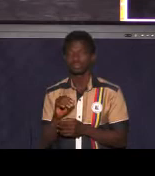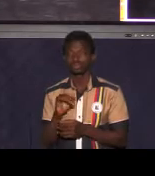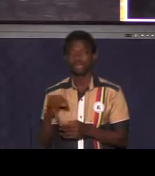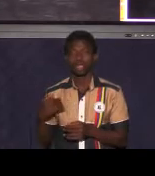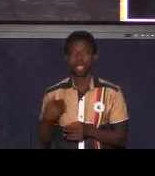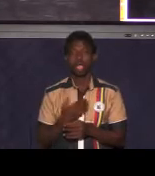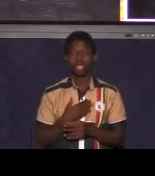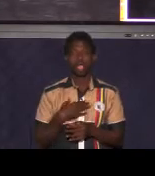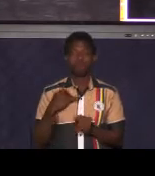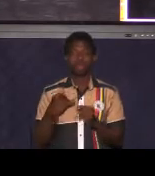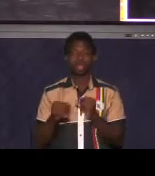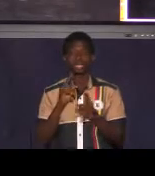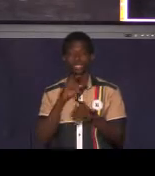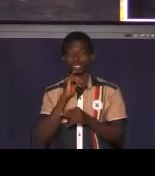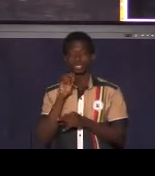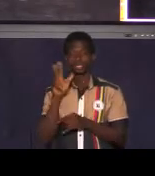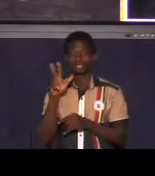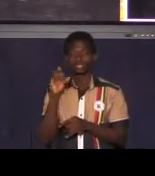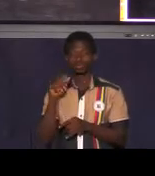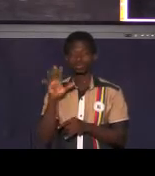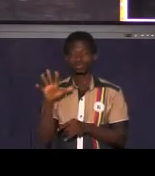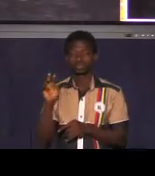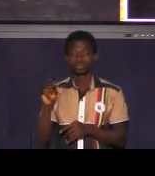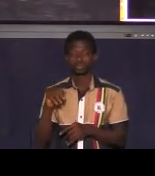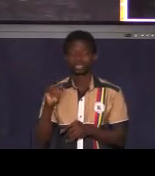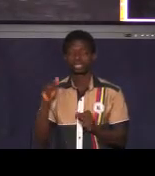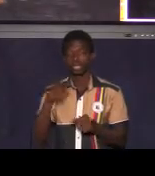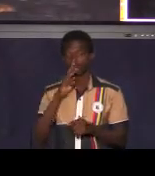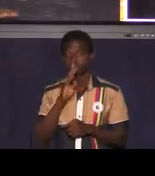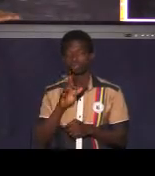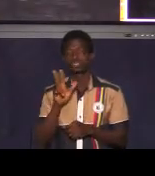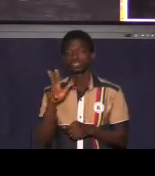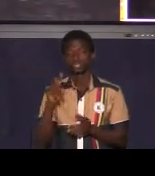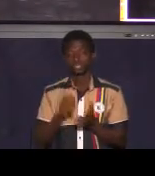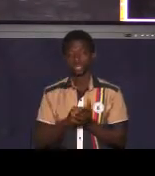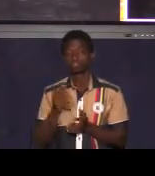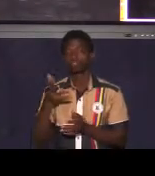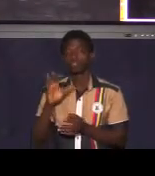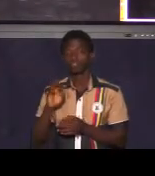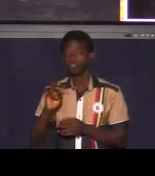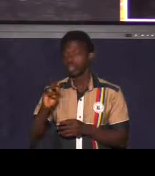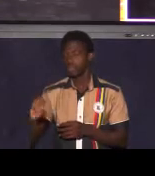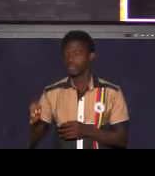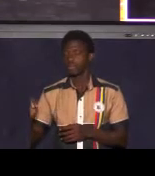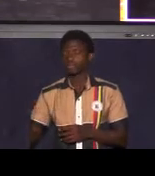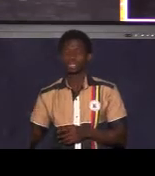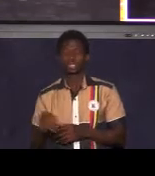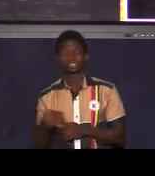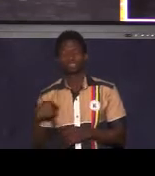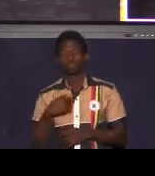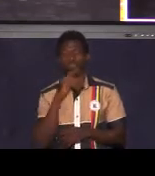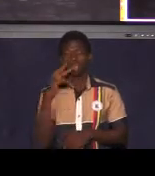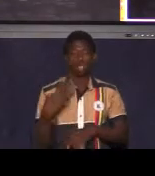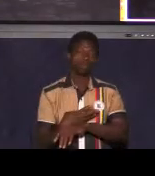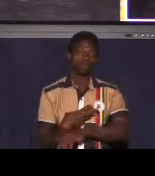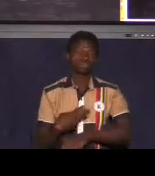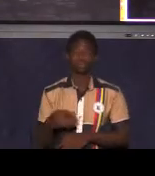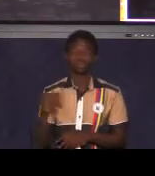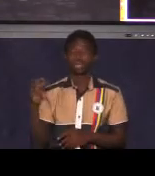And so our final answer is 3.5 meters will be 3,500 millimeters. Again, observe that we are